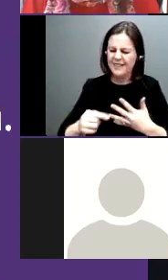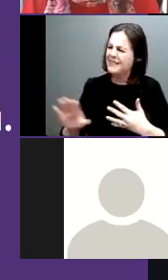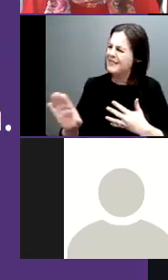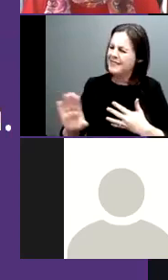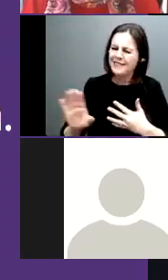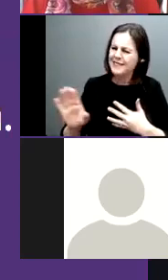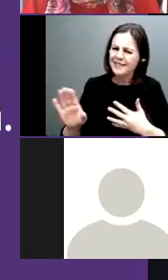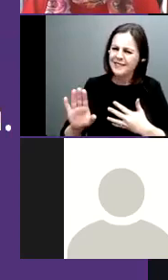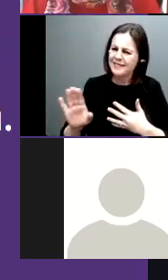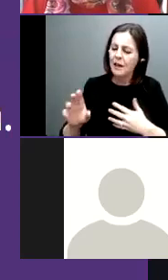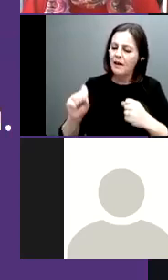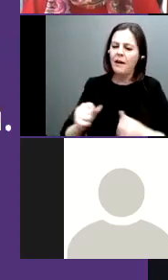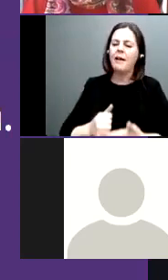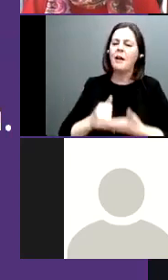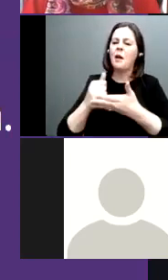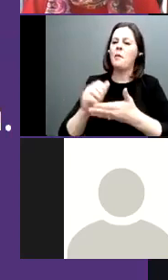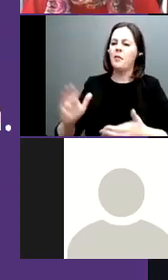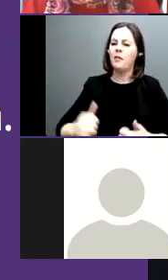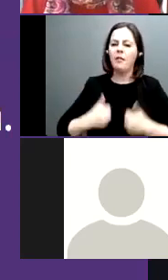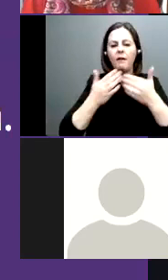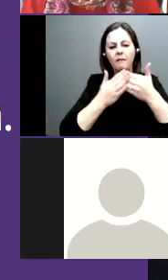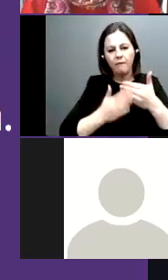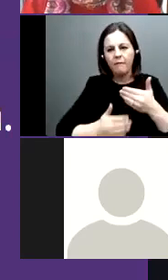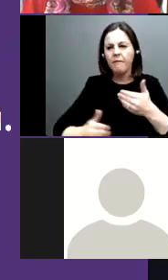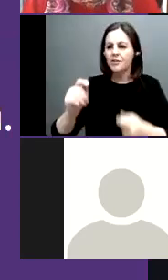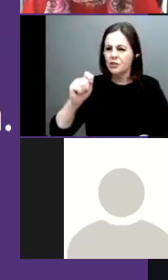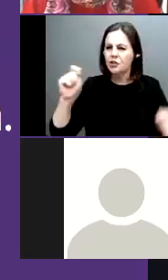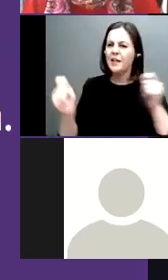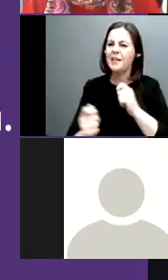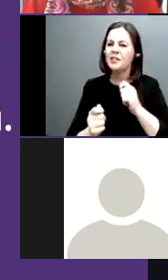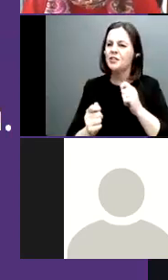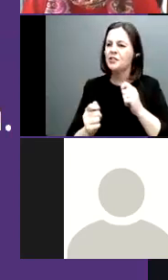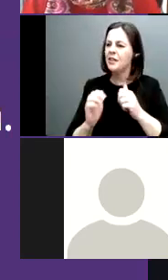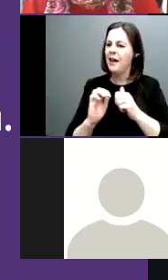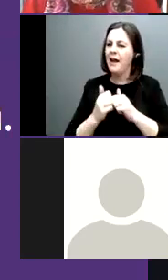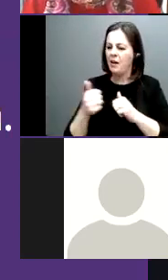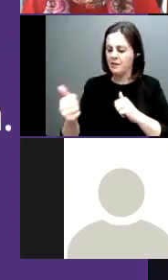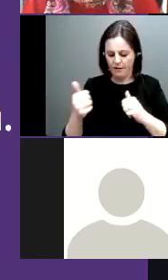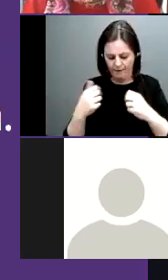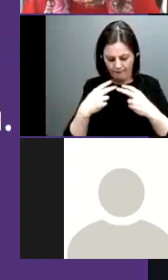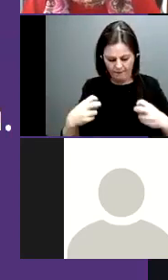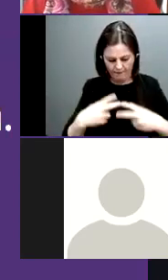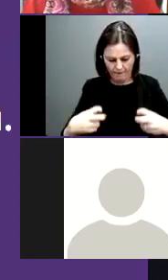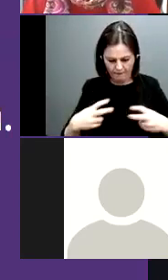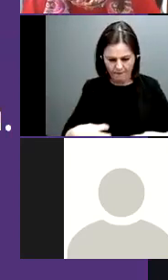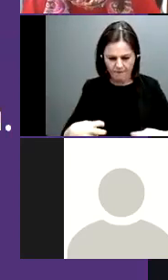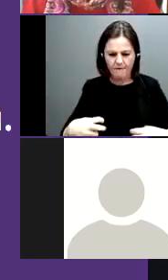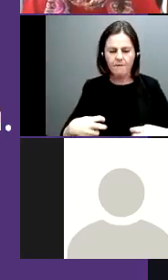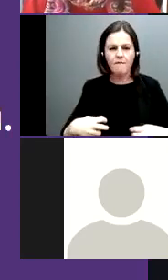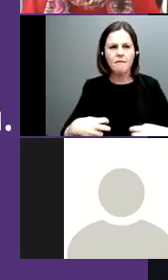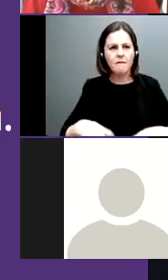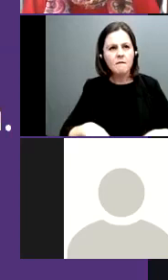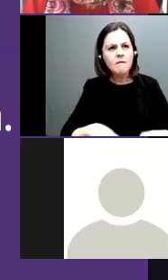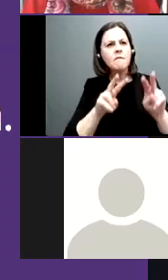it can change how they see themselves in the world, how they see the world at large, how they see